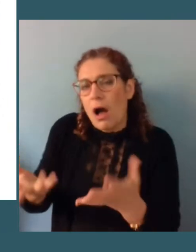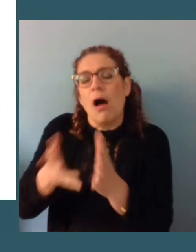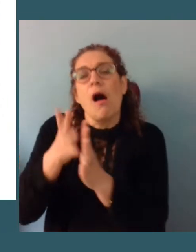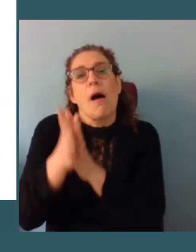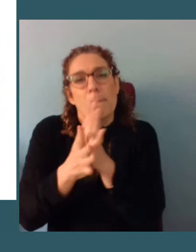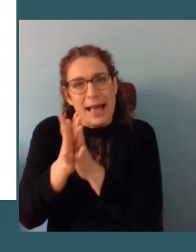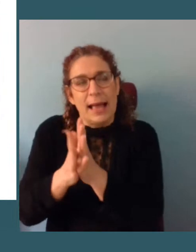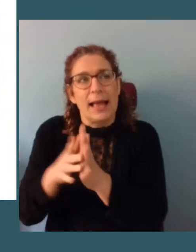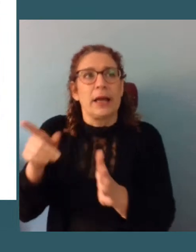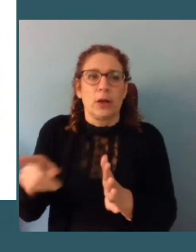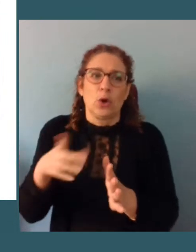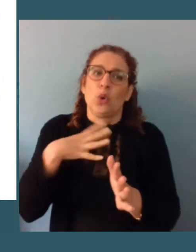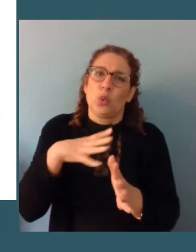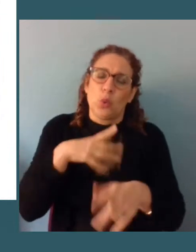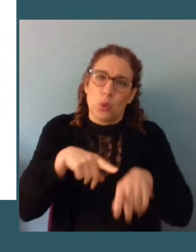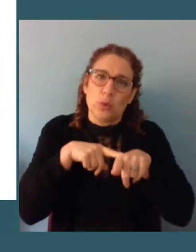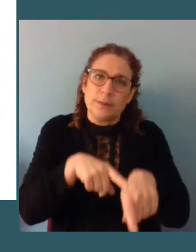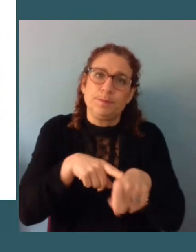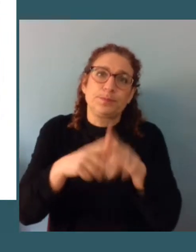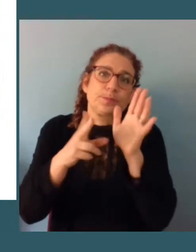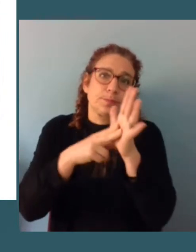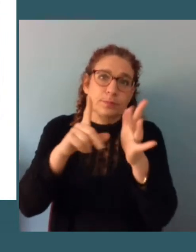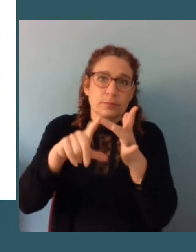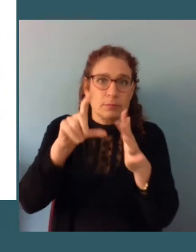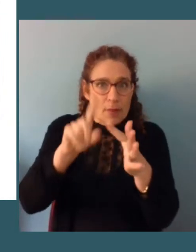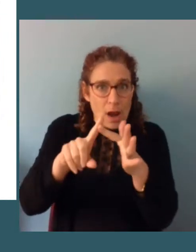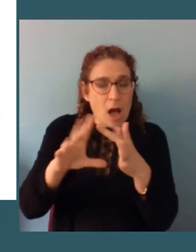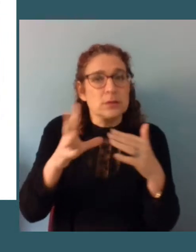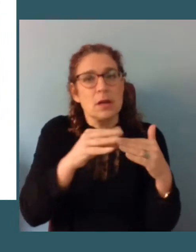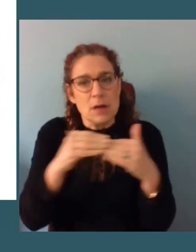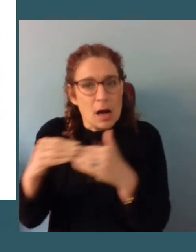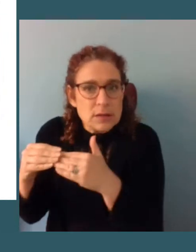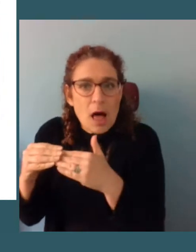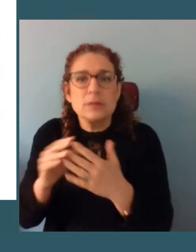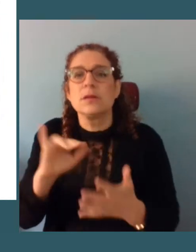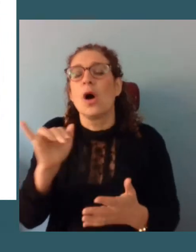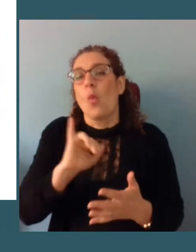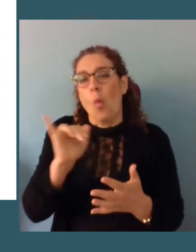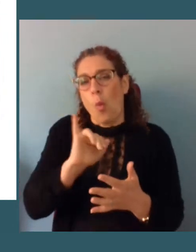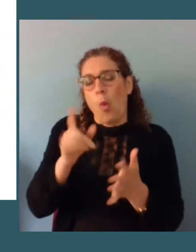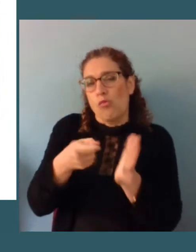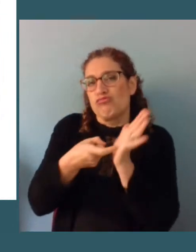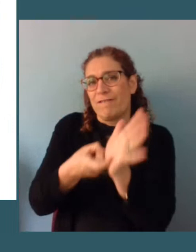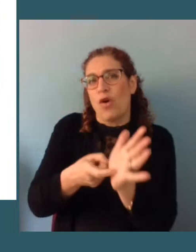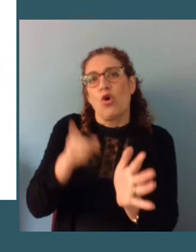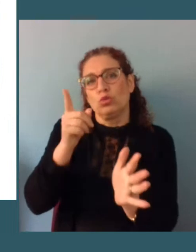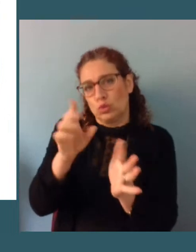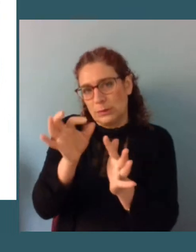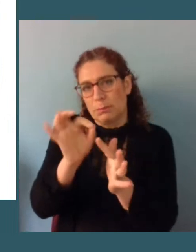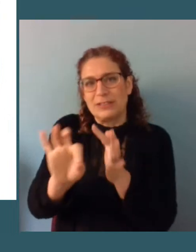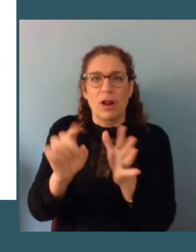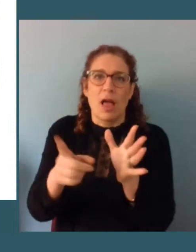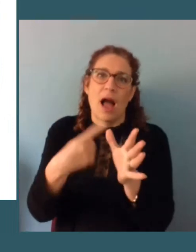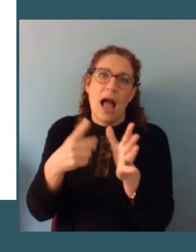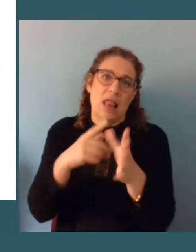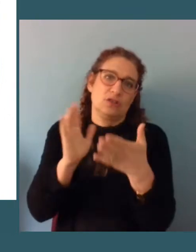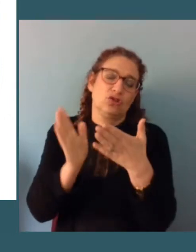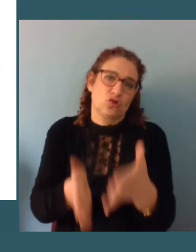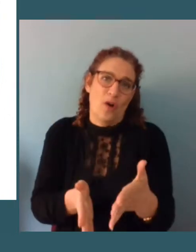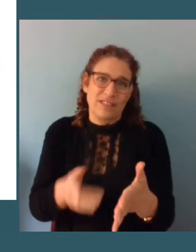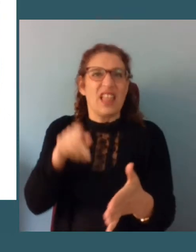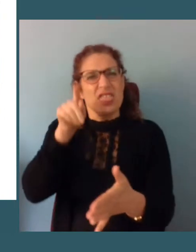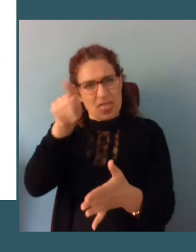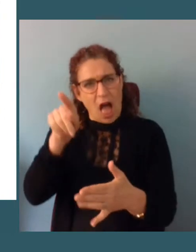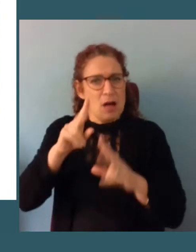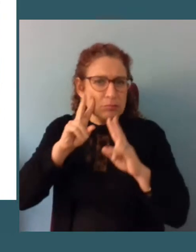NICE guidelines on food allergy. You would think about referring to a specialist allergy service for careful evaluation and